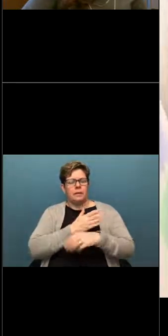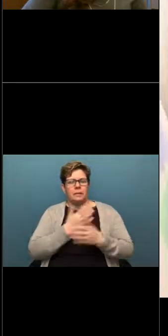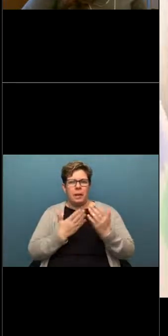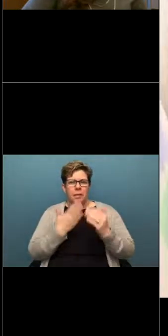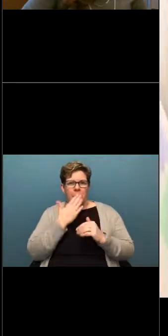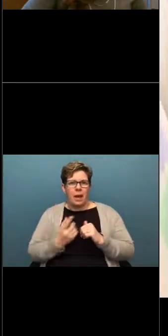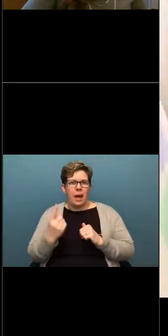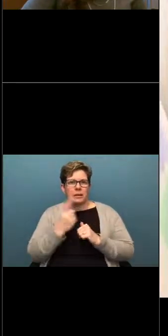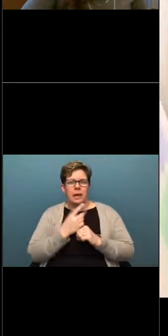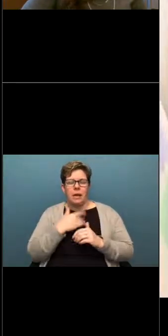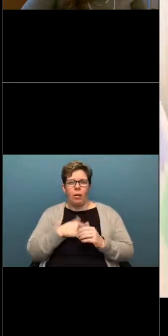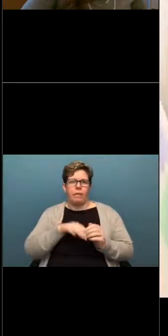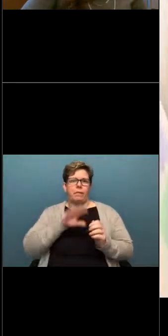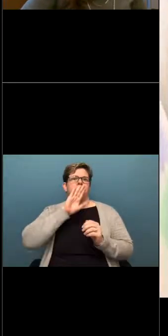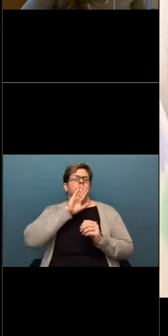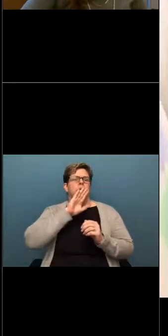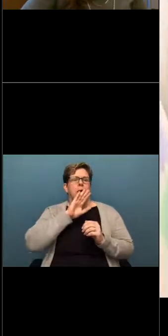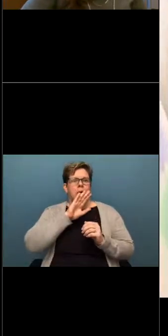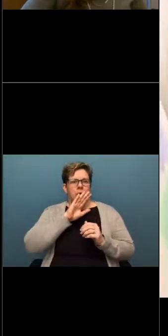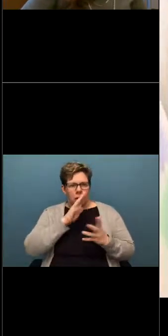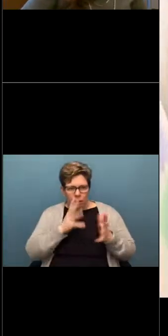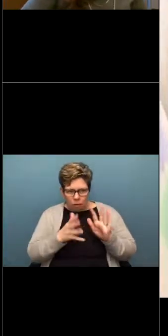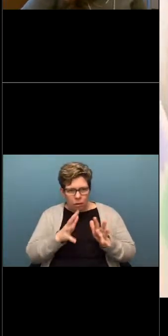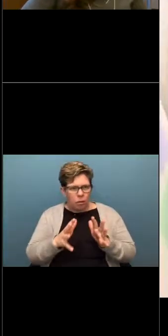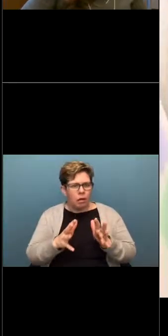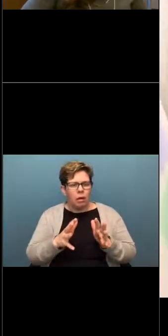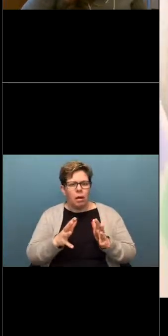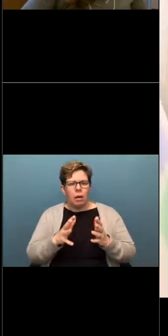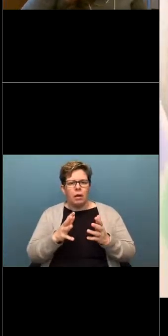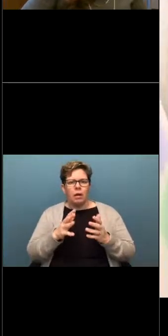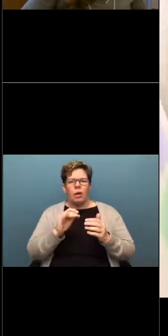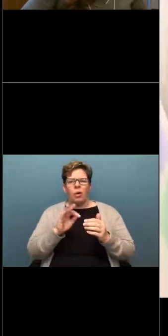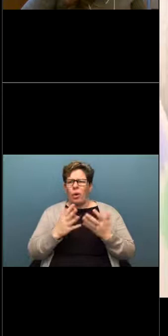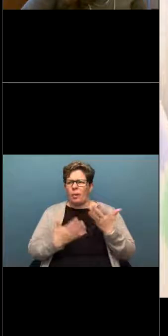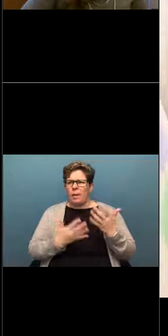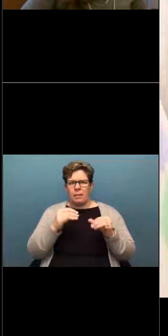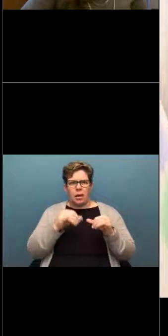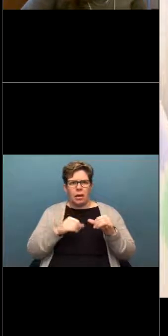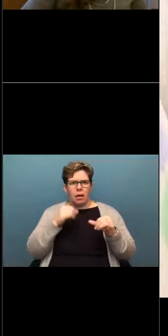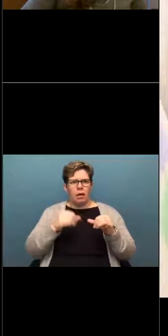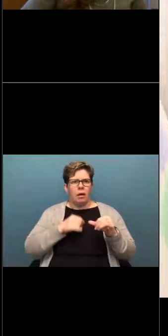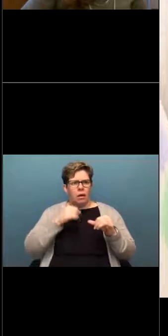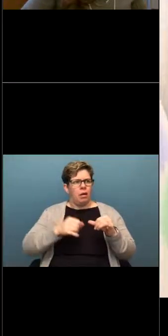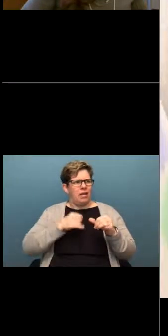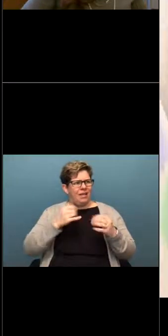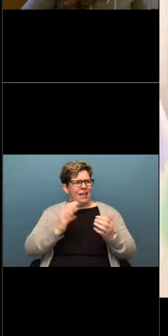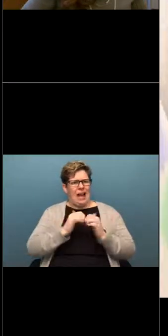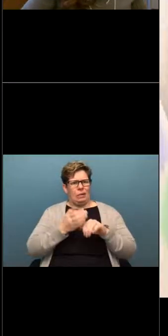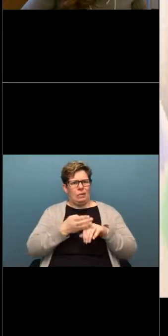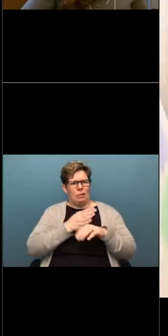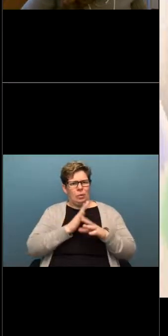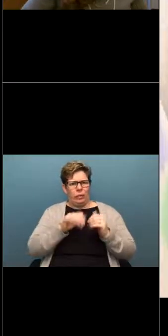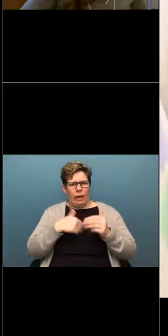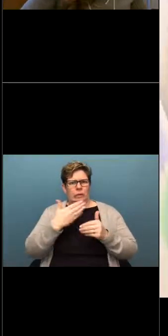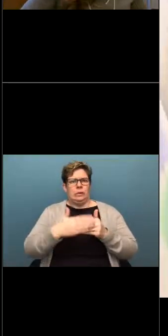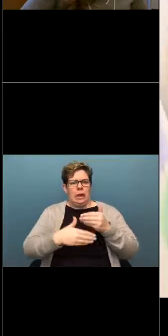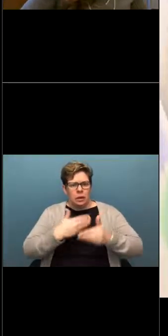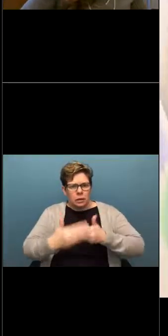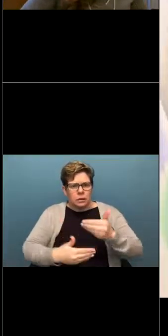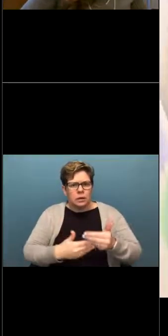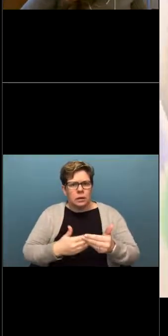there's a bump in the road. It can also help us if we're not making progress and we're struggling. We can use kind of that objective information